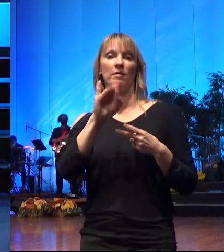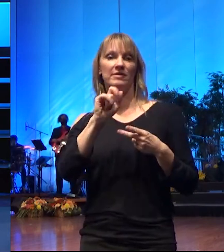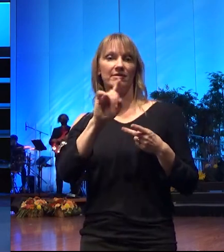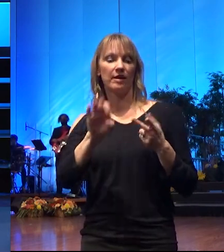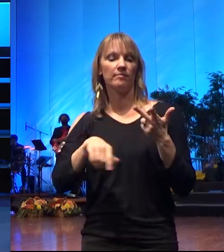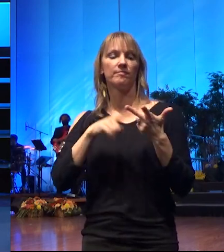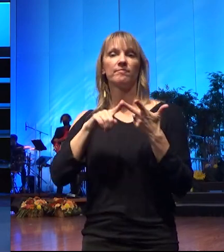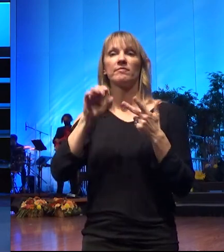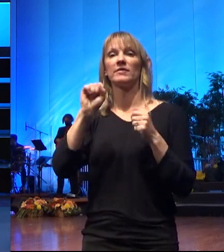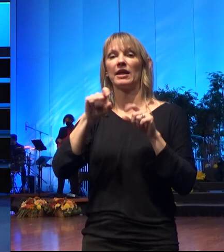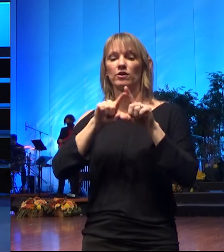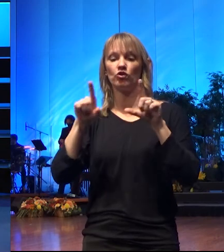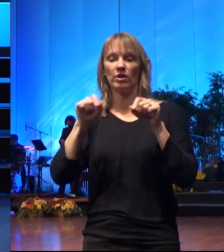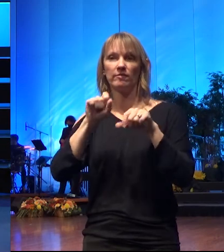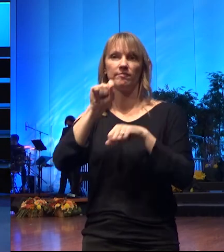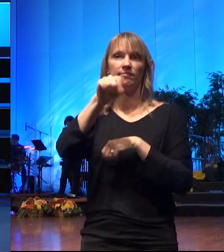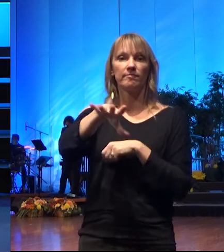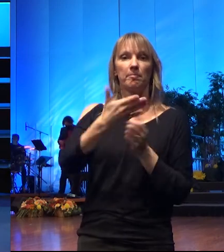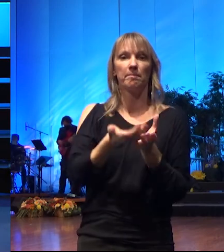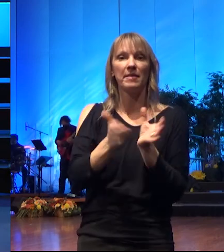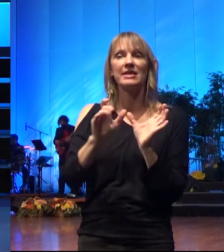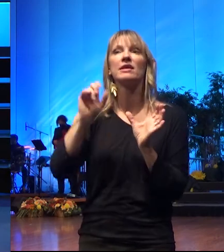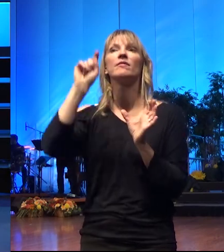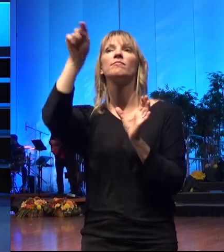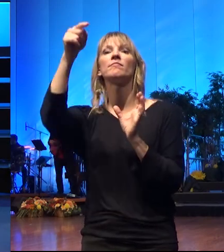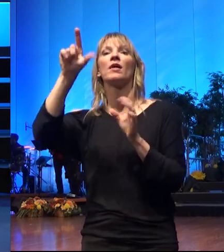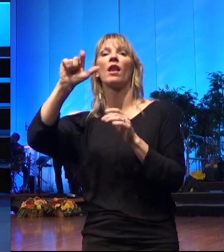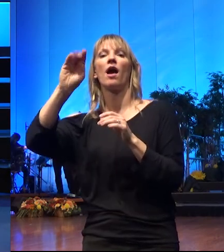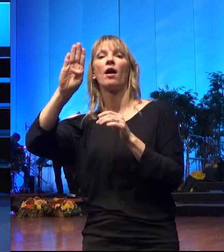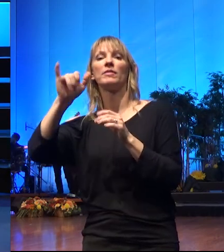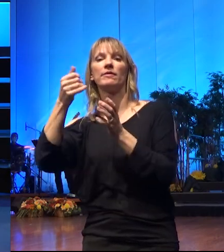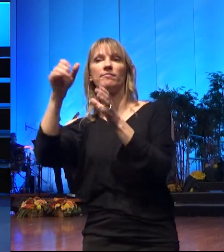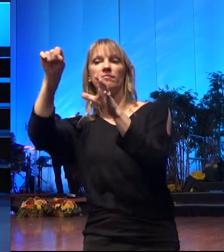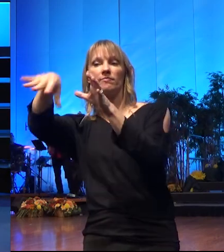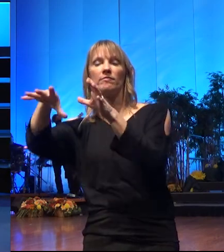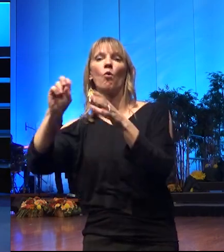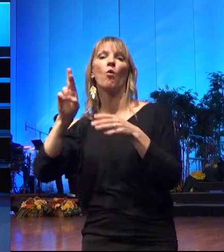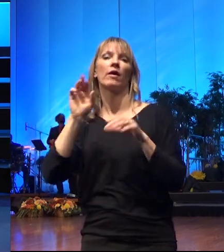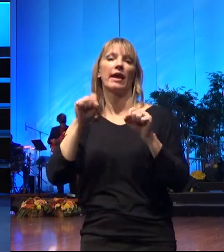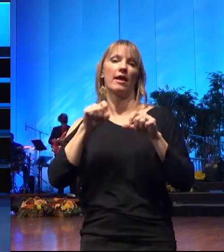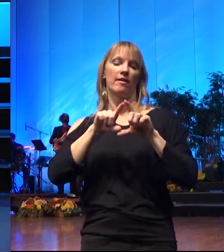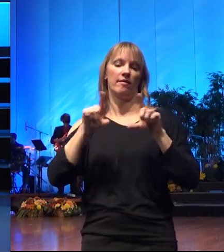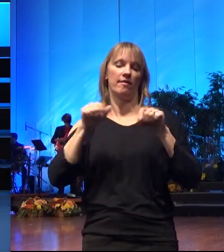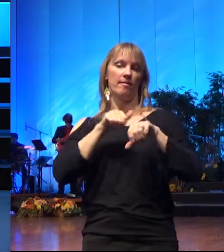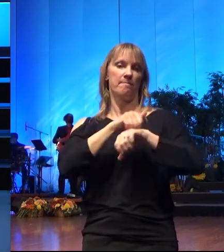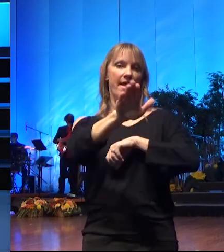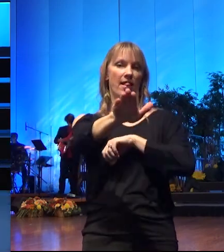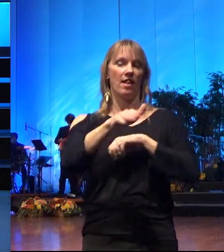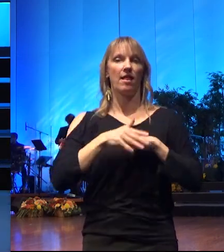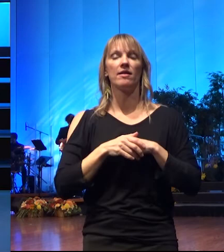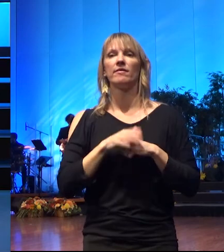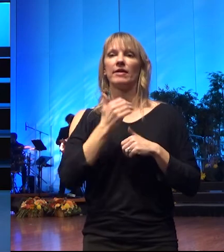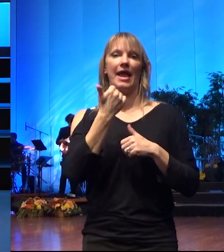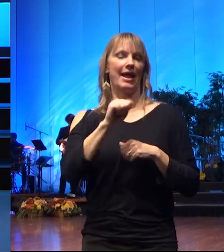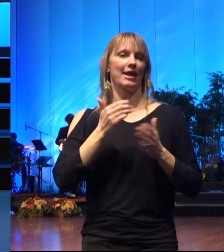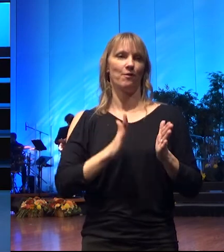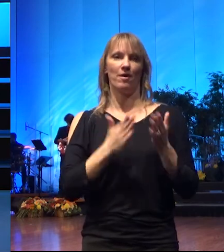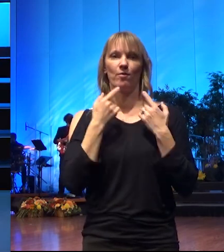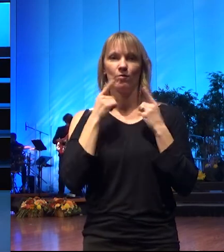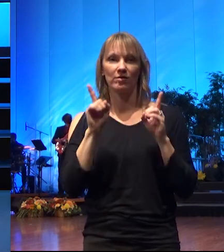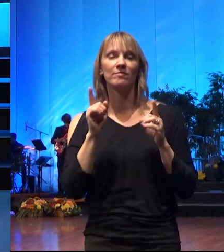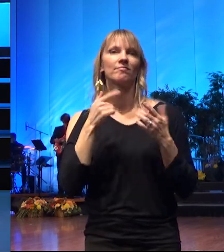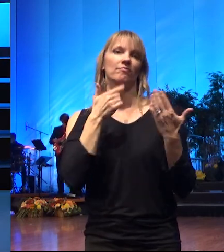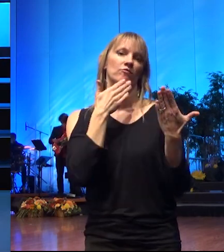so as we are present to that abundant nature in our lives, let's say our affirmation together. So please say with me, divine